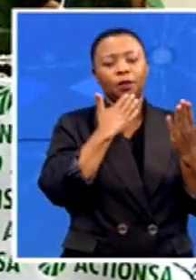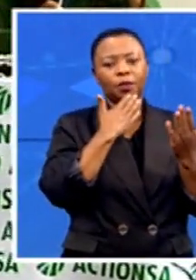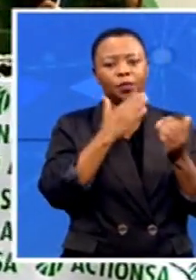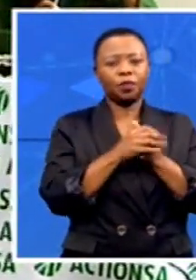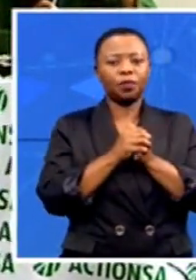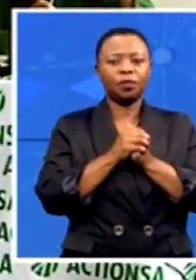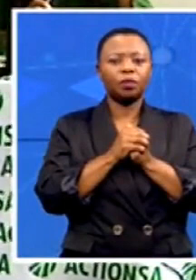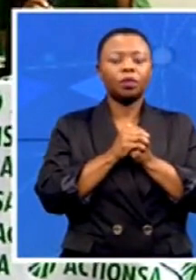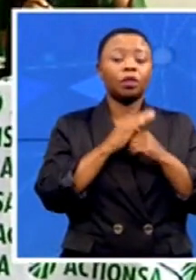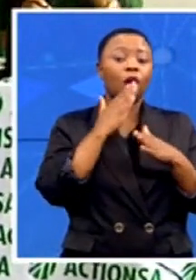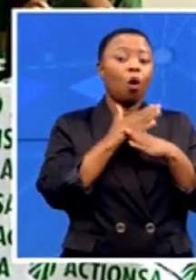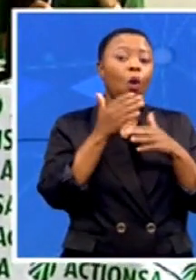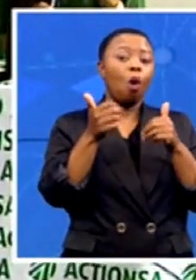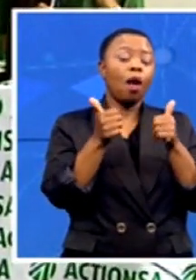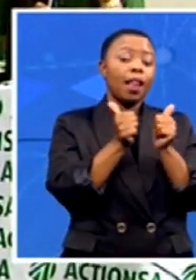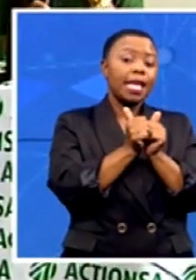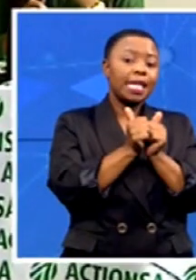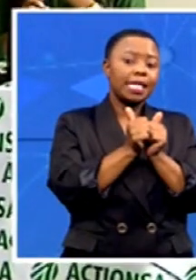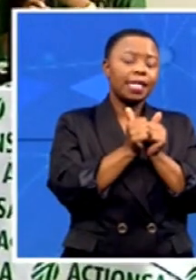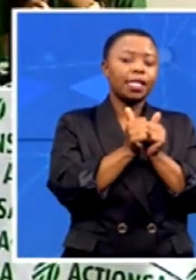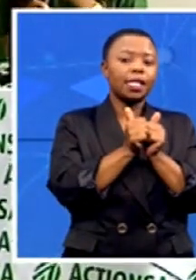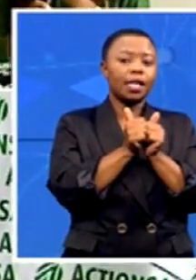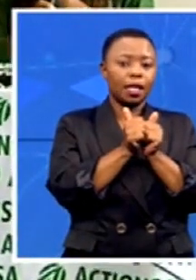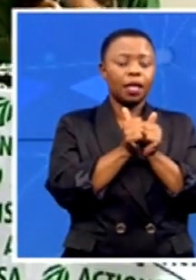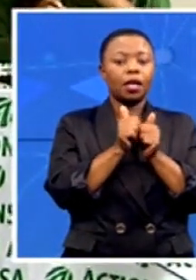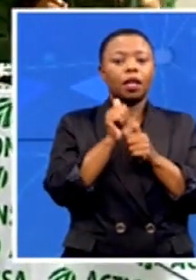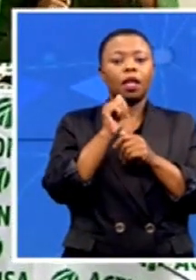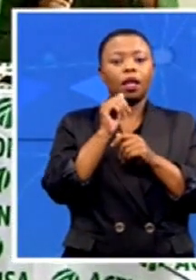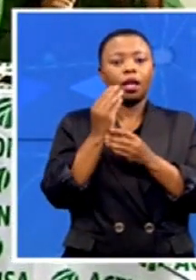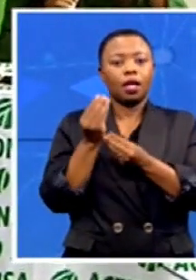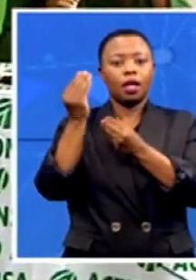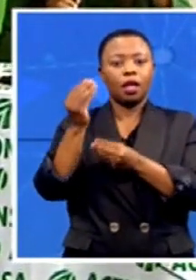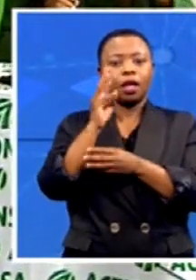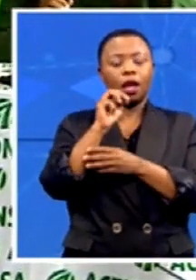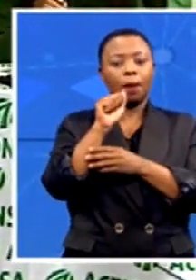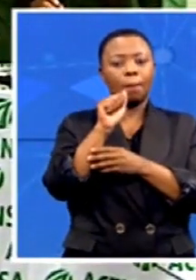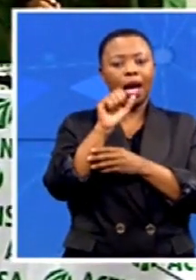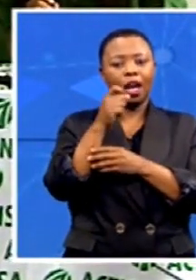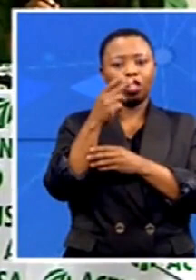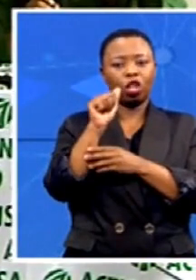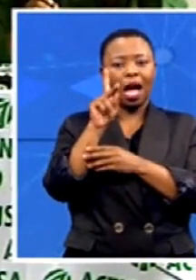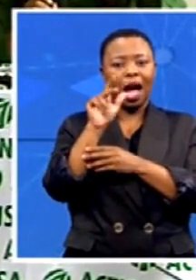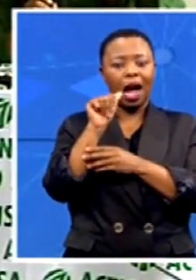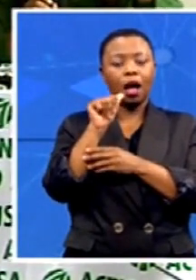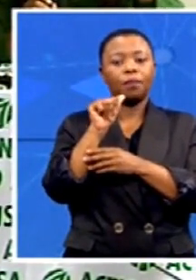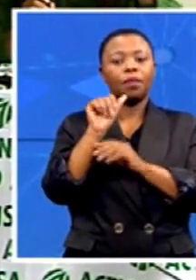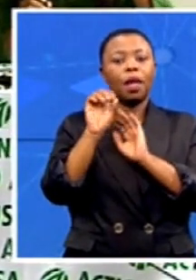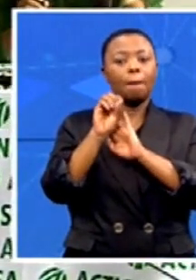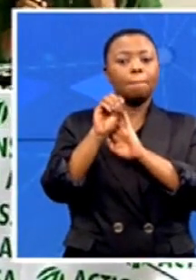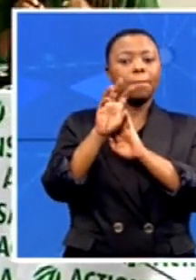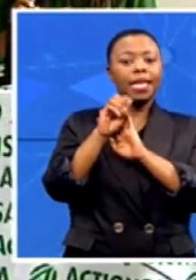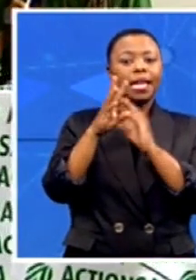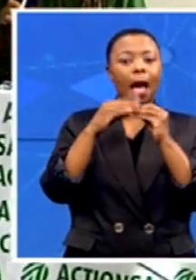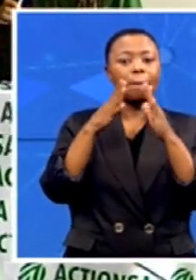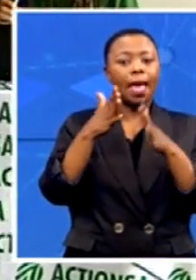I hand over to Mr. Mashaba, I have been informed that members of the media who are here this morning, you're welcome